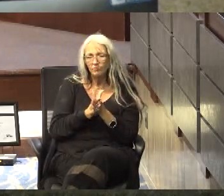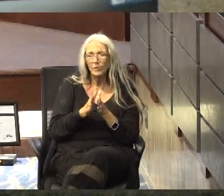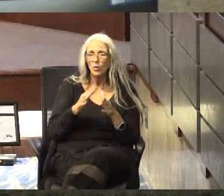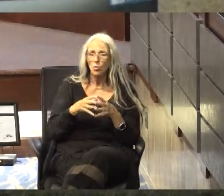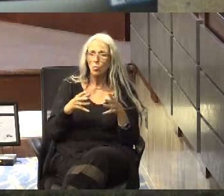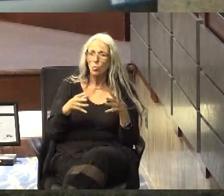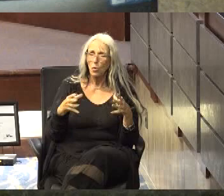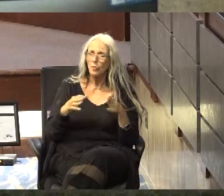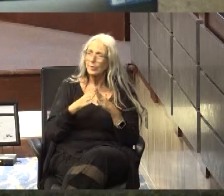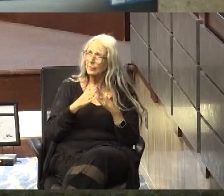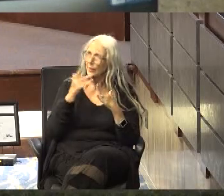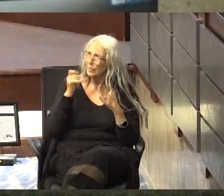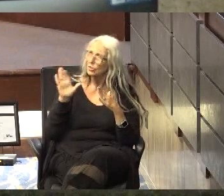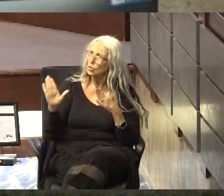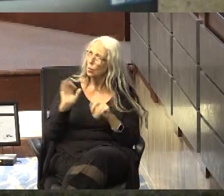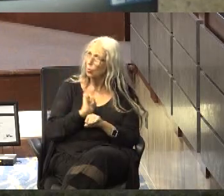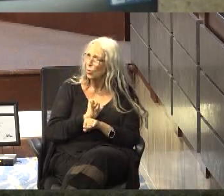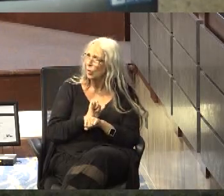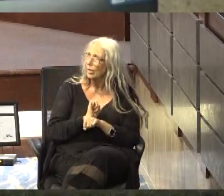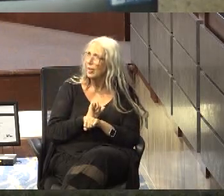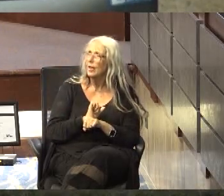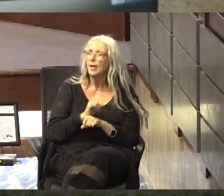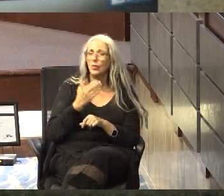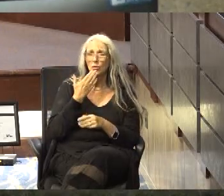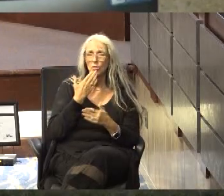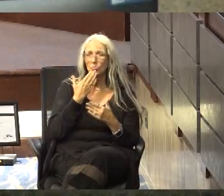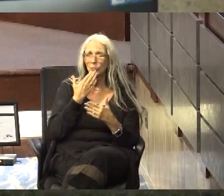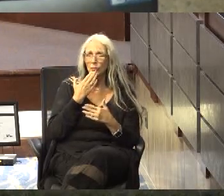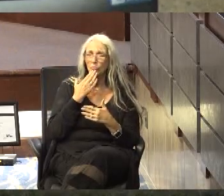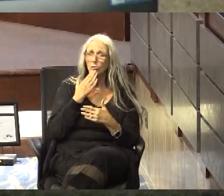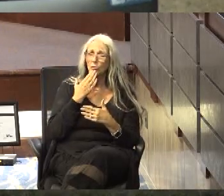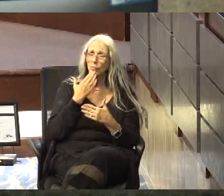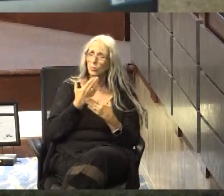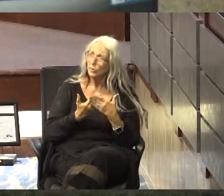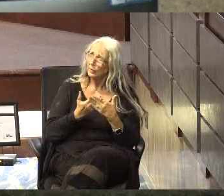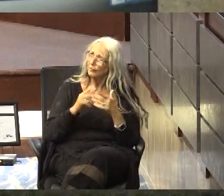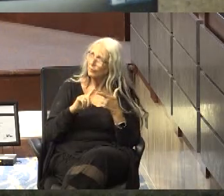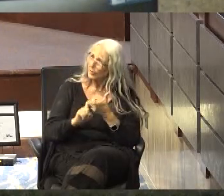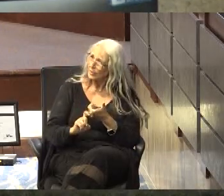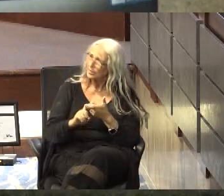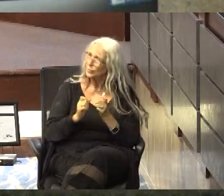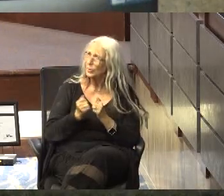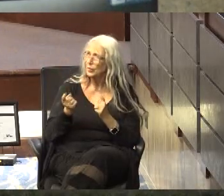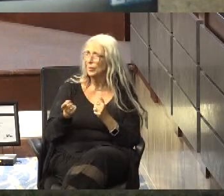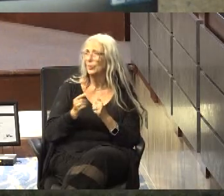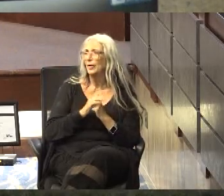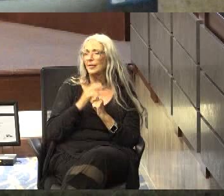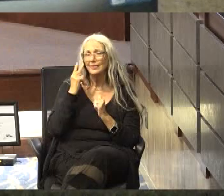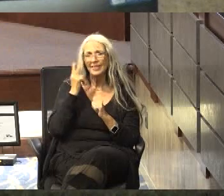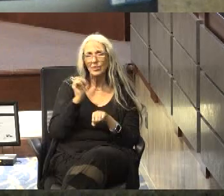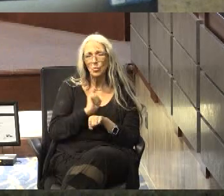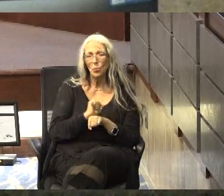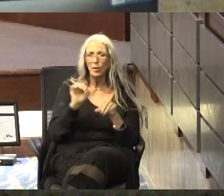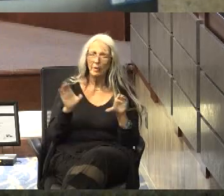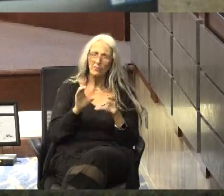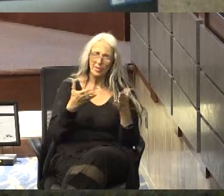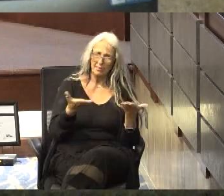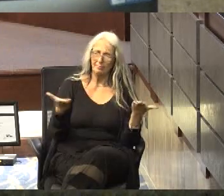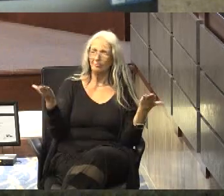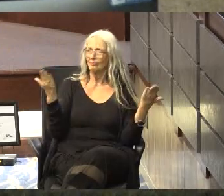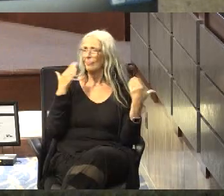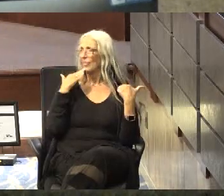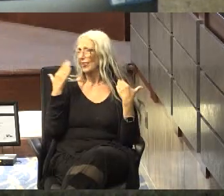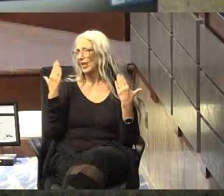it's been a real pleasure building a friendship with you, as well as it has been getting to see the good work that you've done. Thank